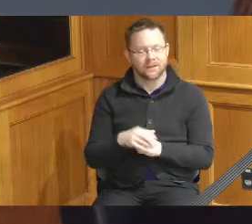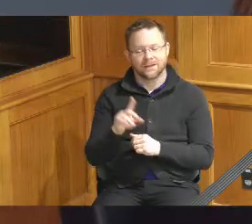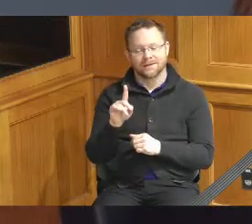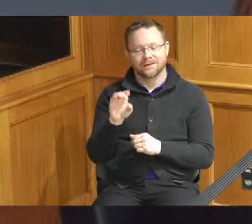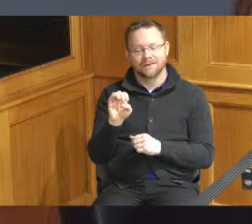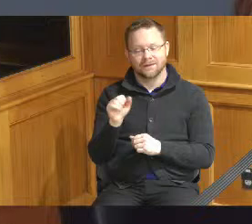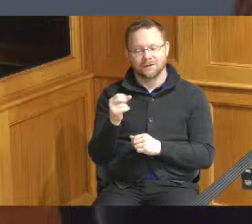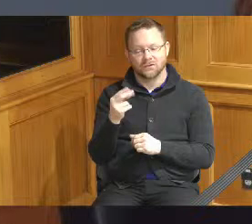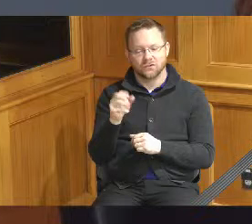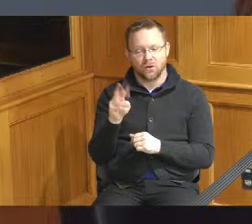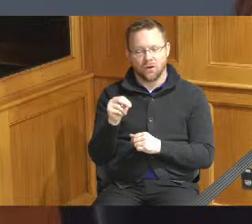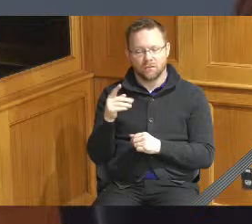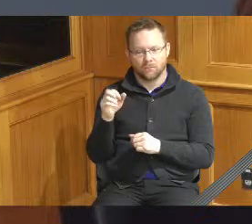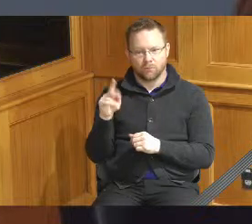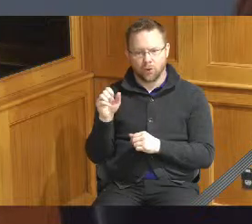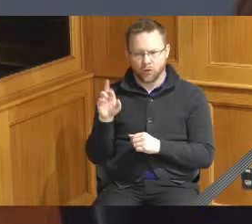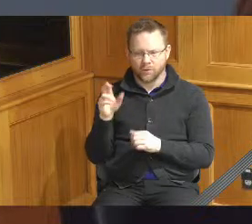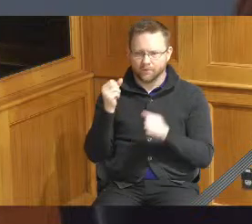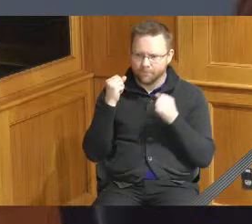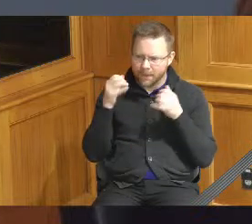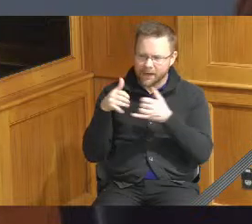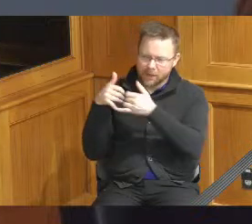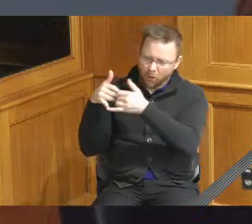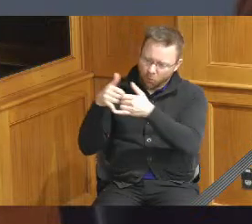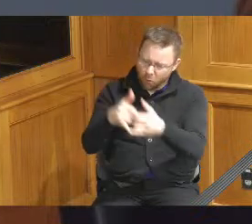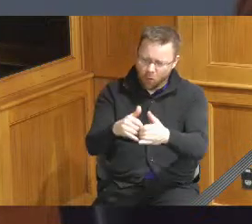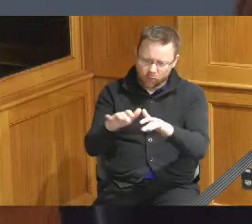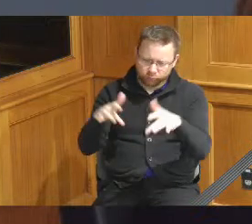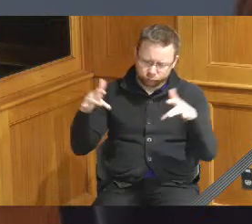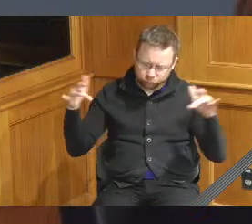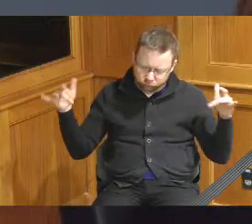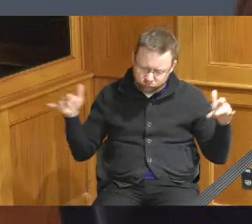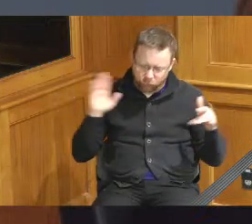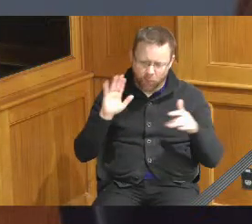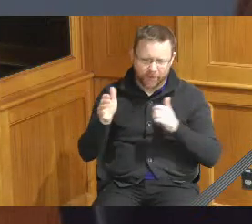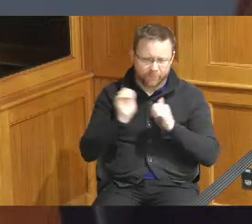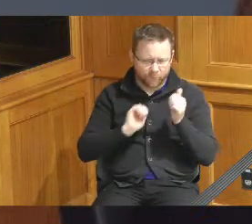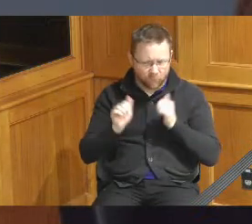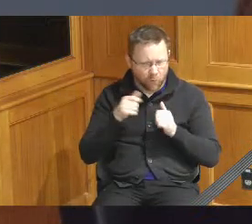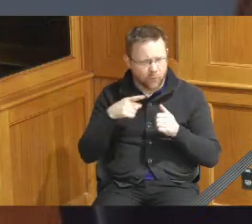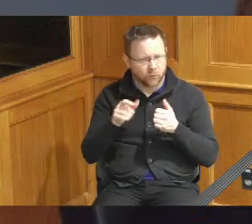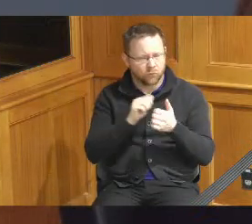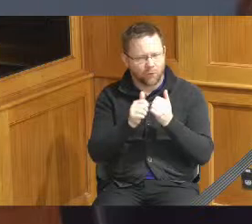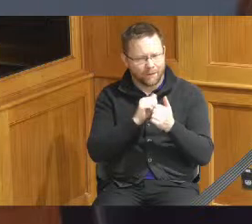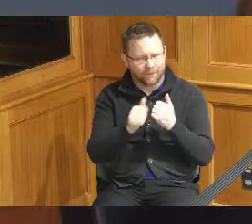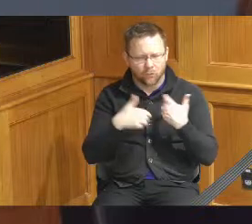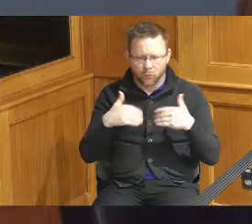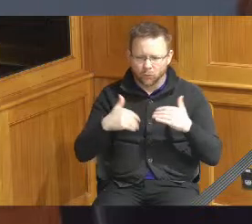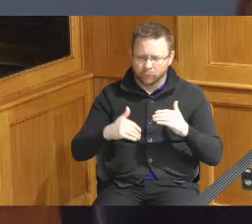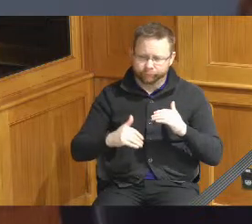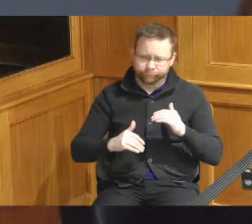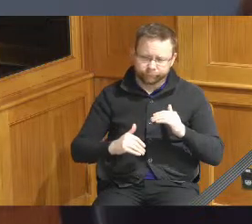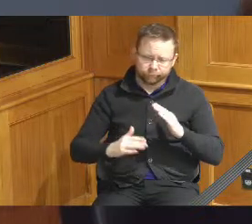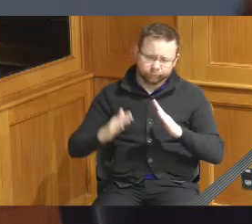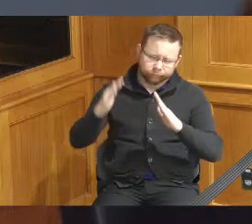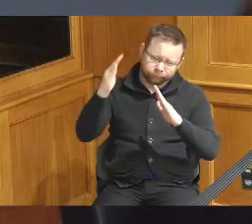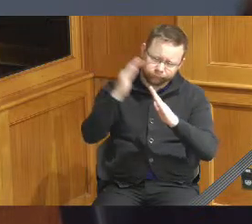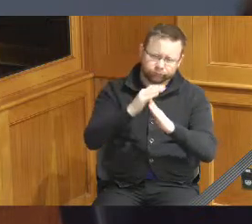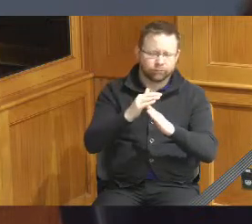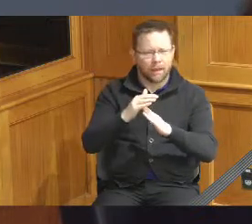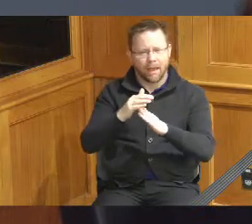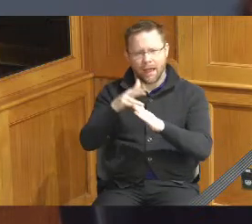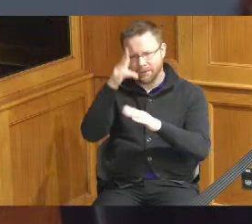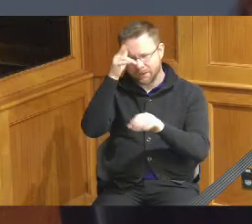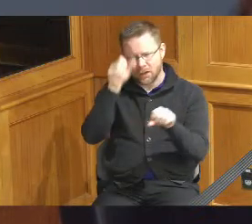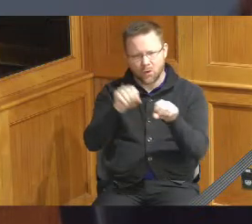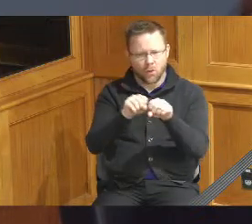been highly decorated for his performance in thoroughbred racing and reached the highest pinnacle at the Horseshoe Casino